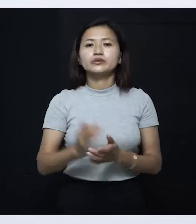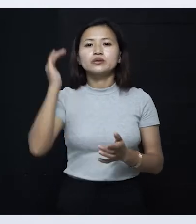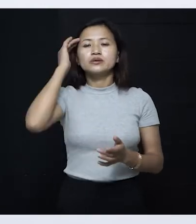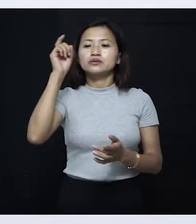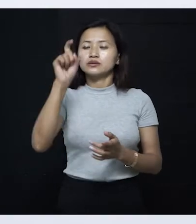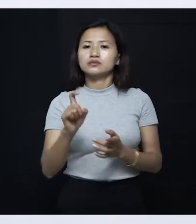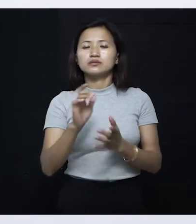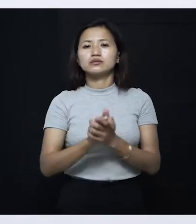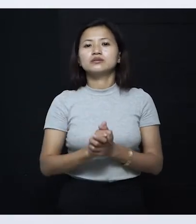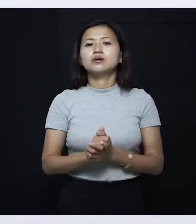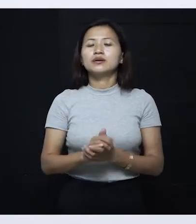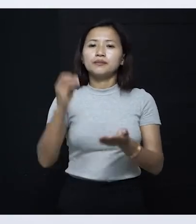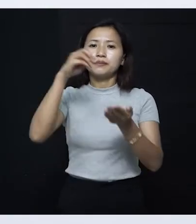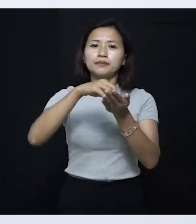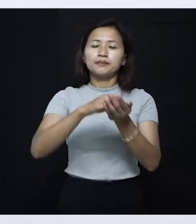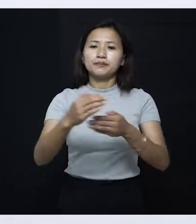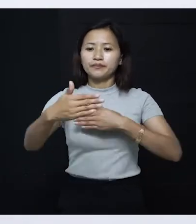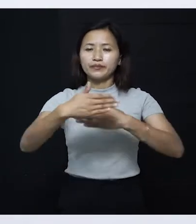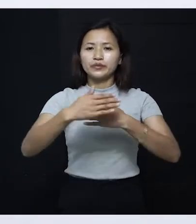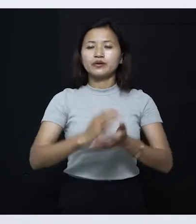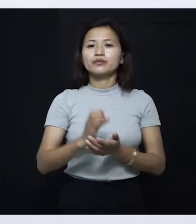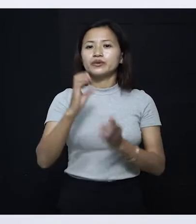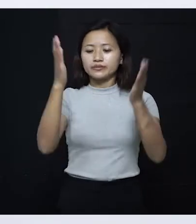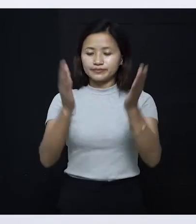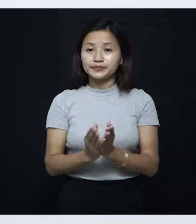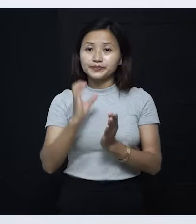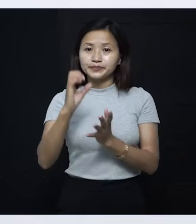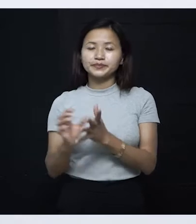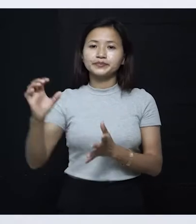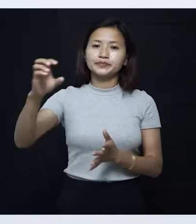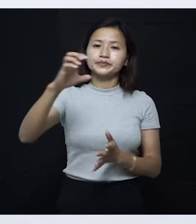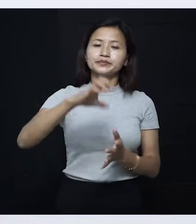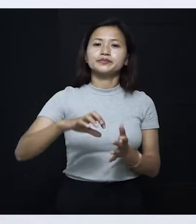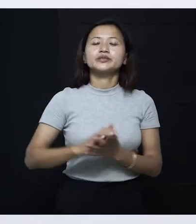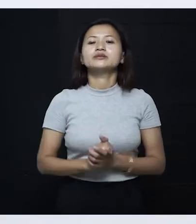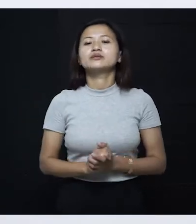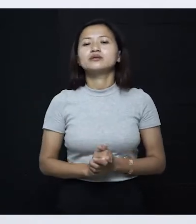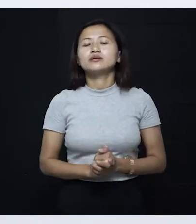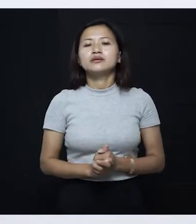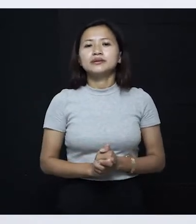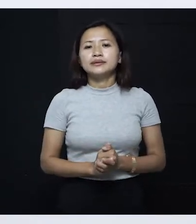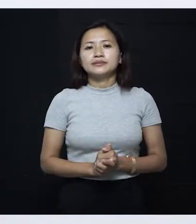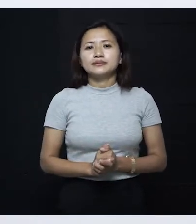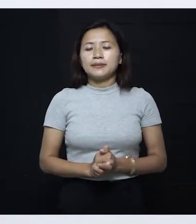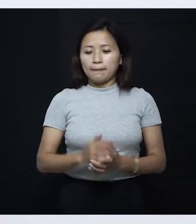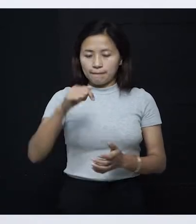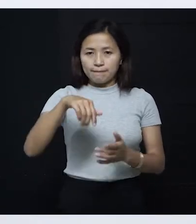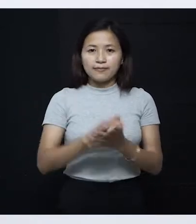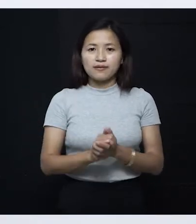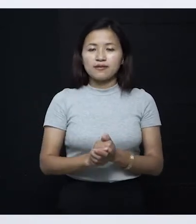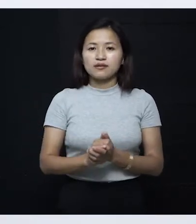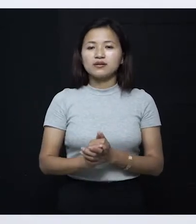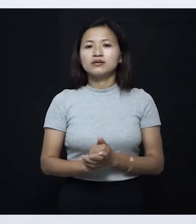also need to mention the neighboring countries, which are our neighboring countries, okay. And here it